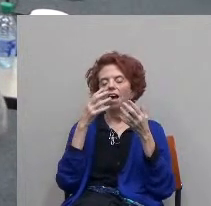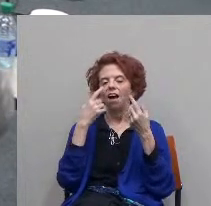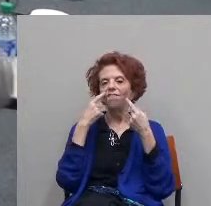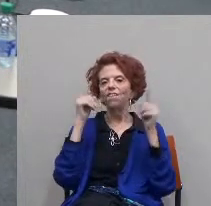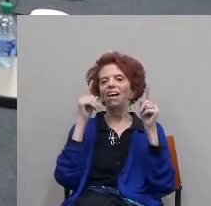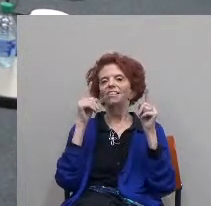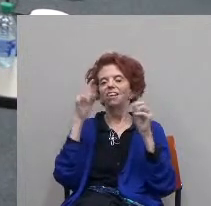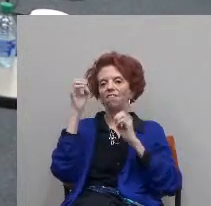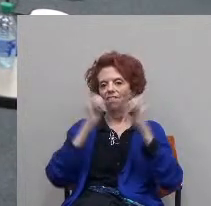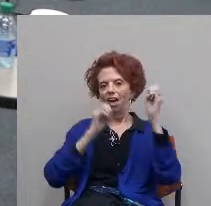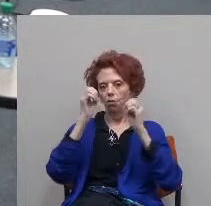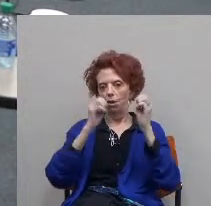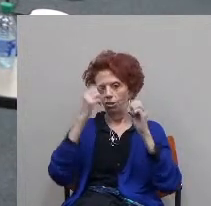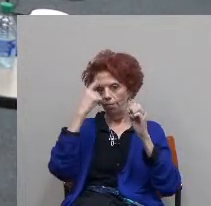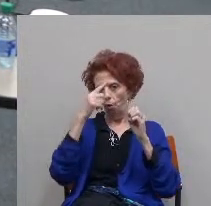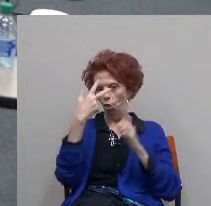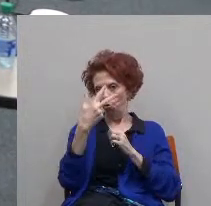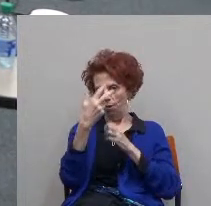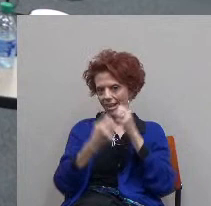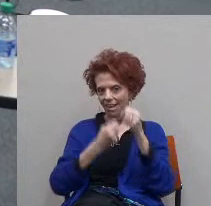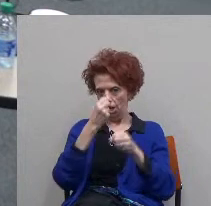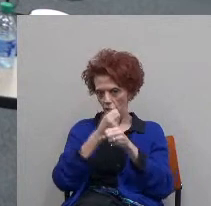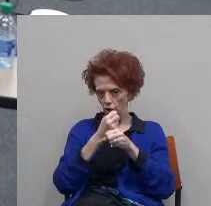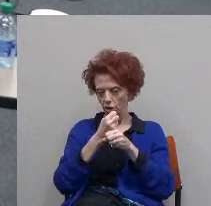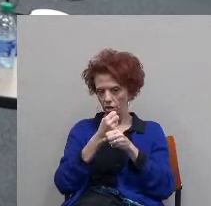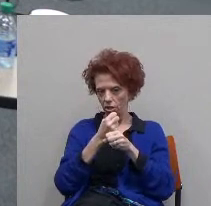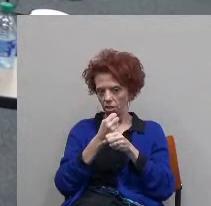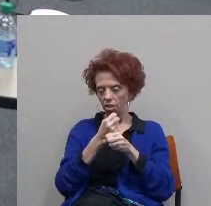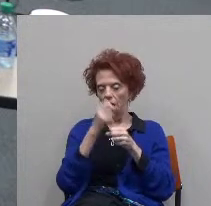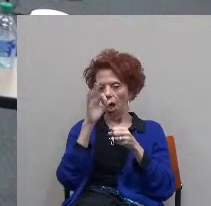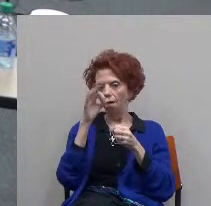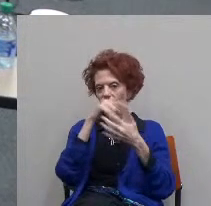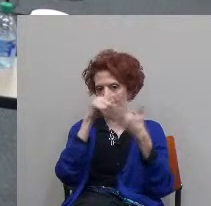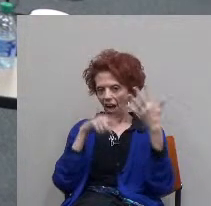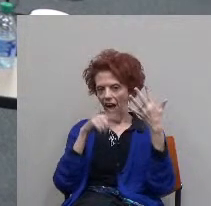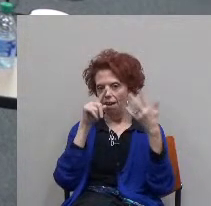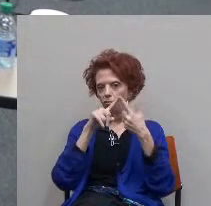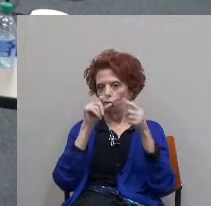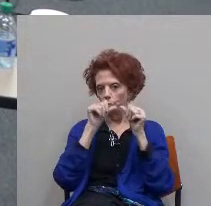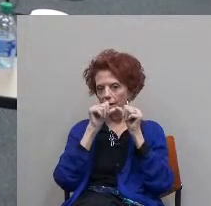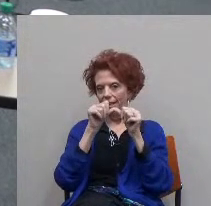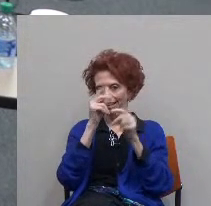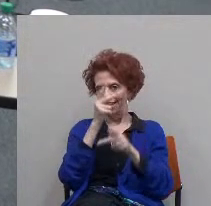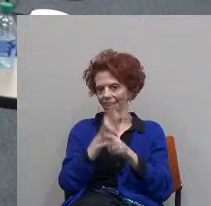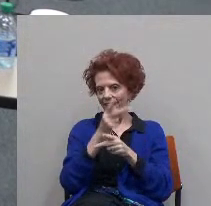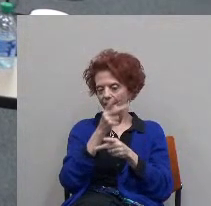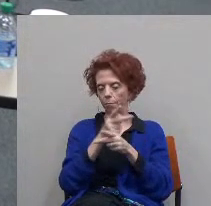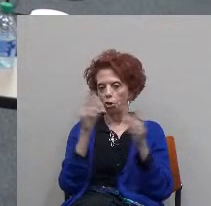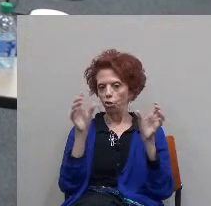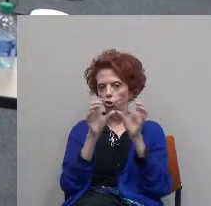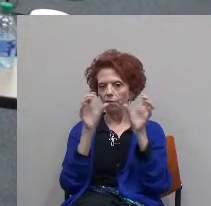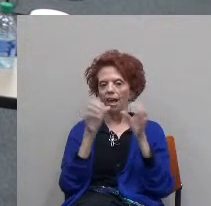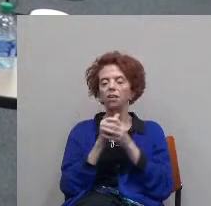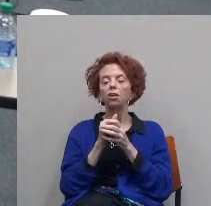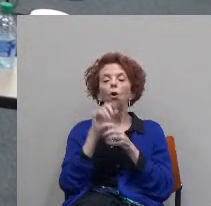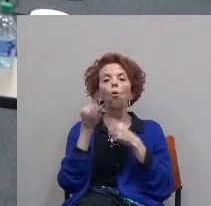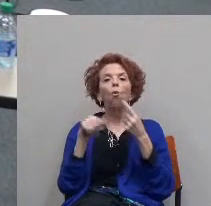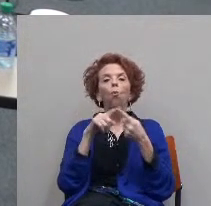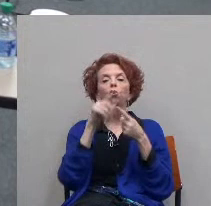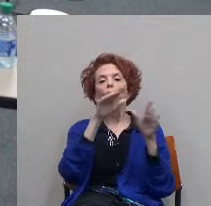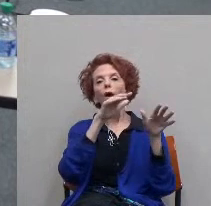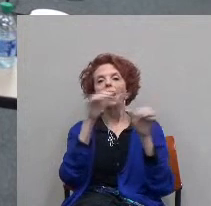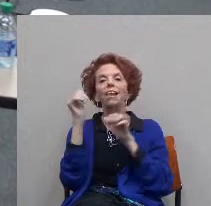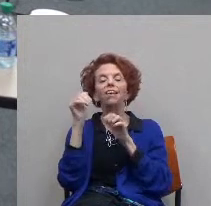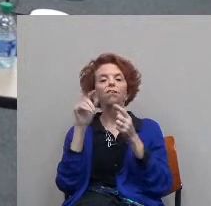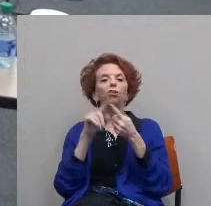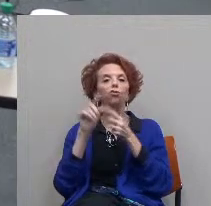effective evaluation for 3 years of the 5 for you to be able to maintain your certification. When you are leaving